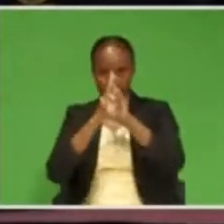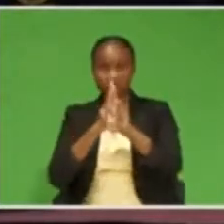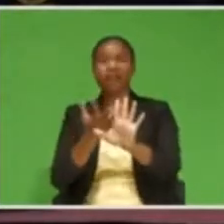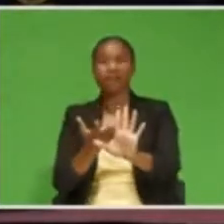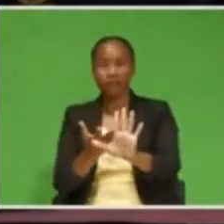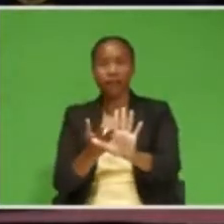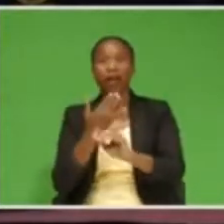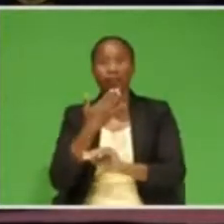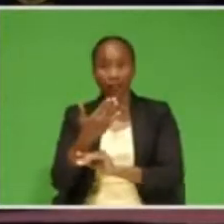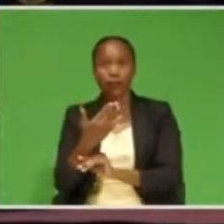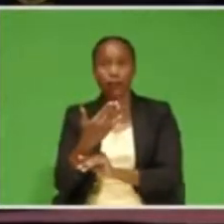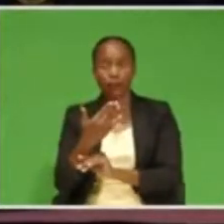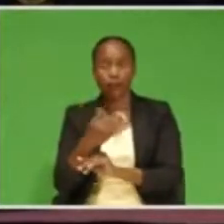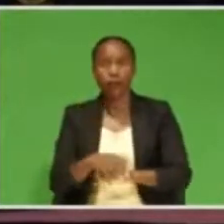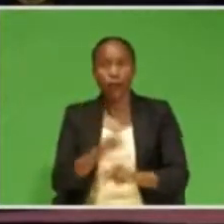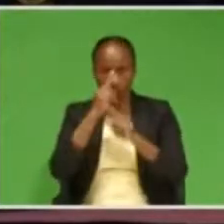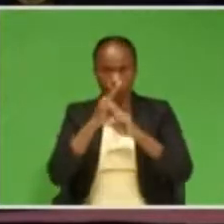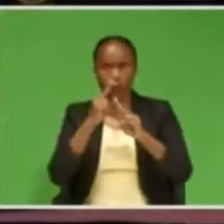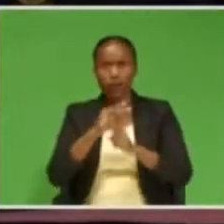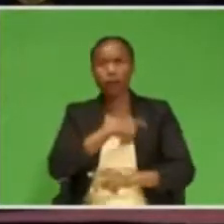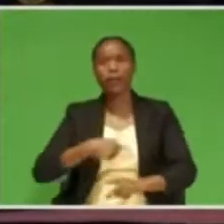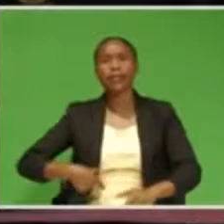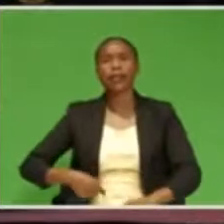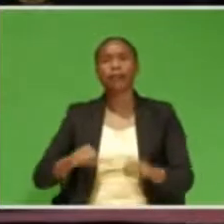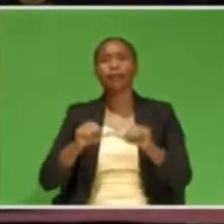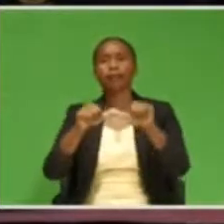you. Honorable the President.